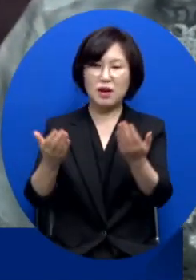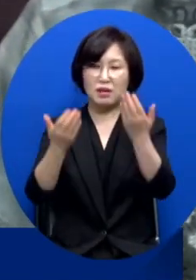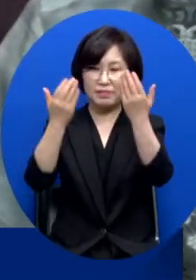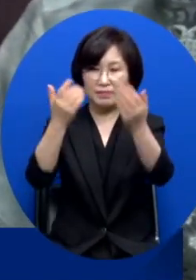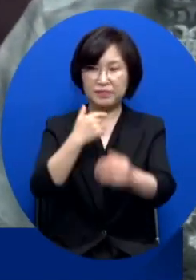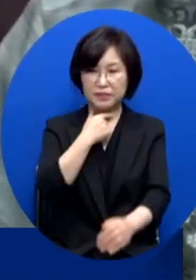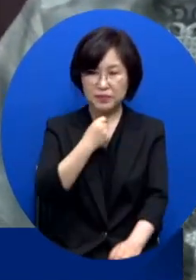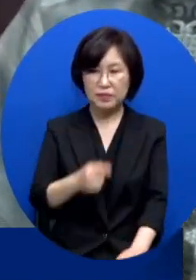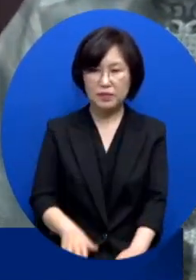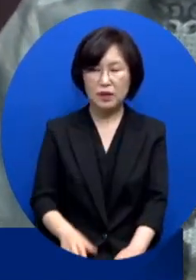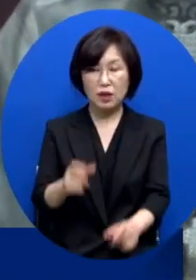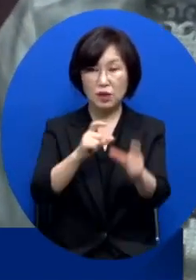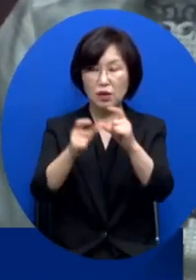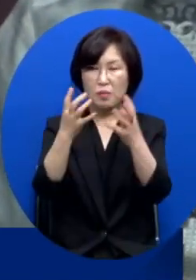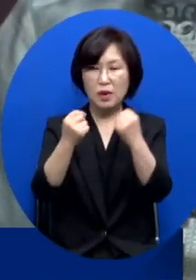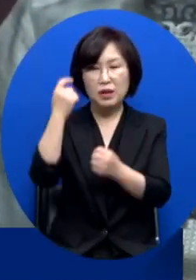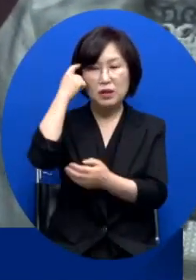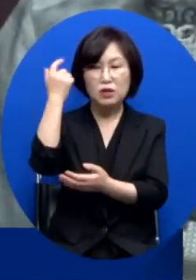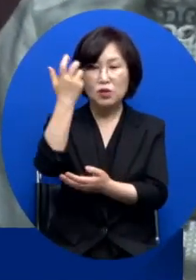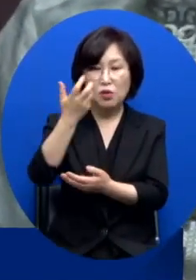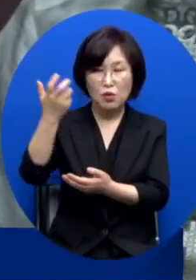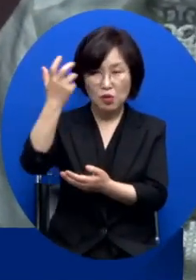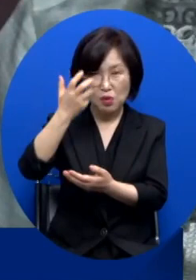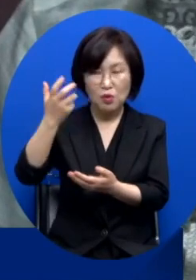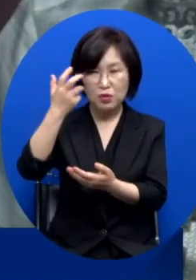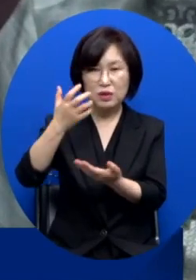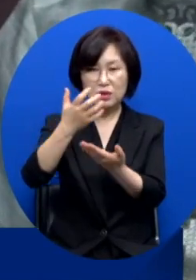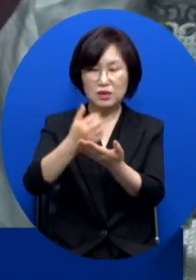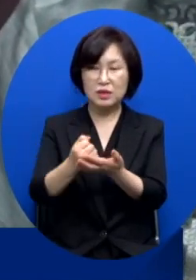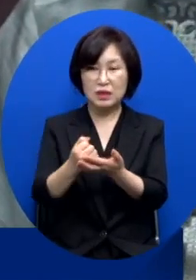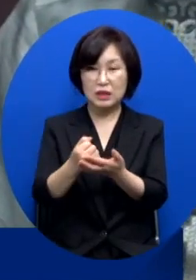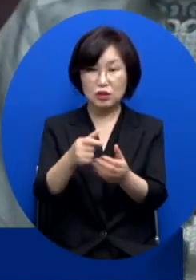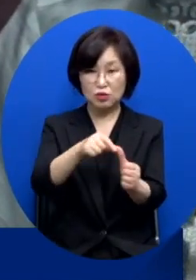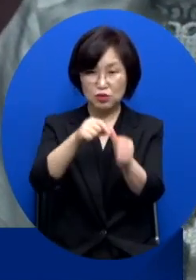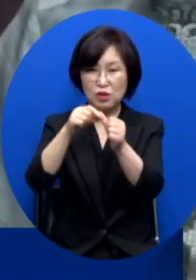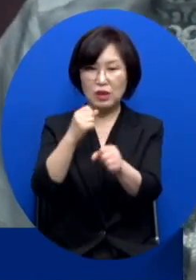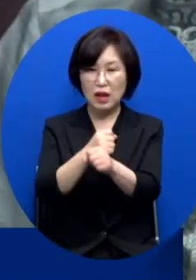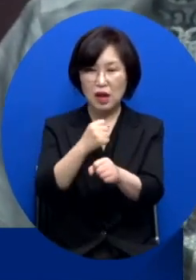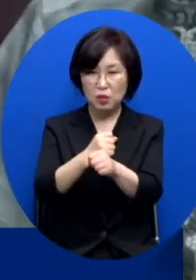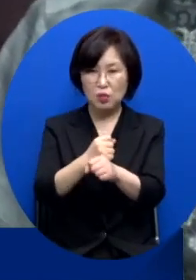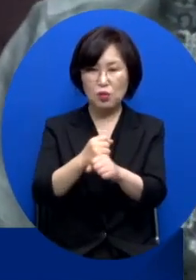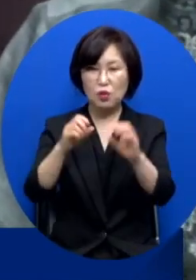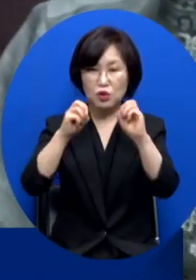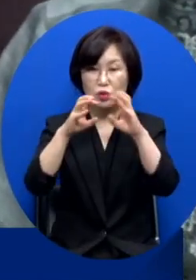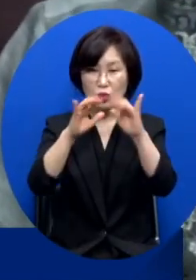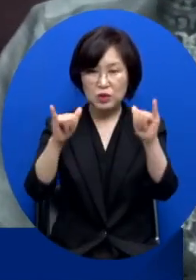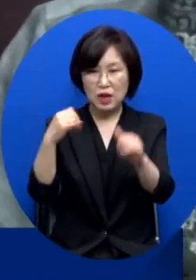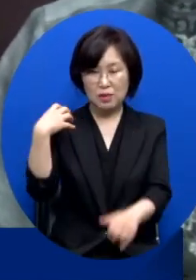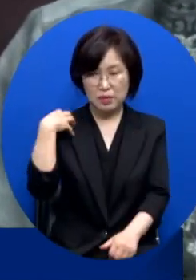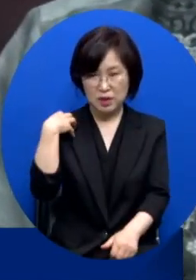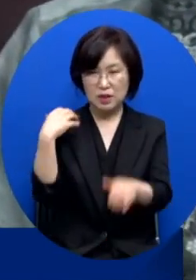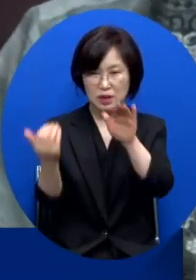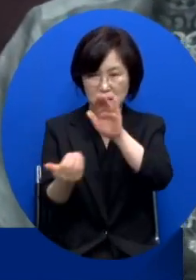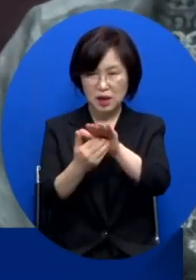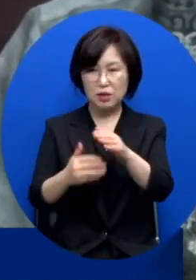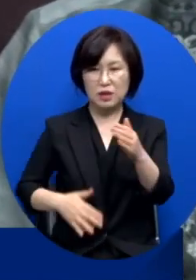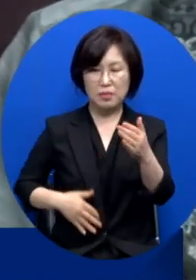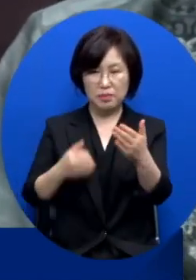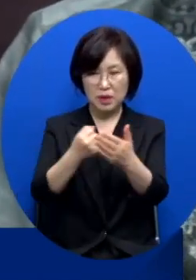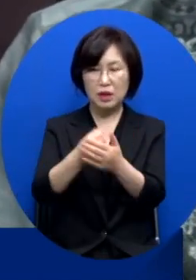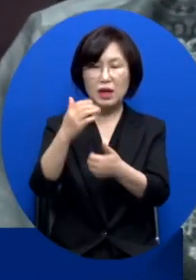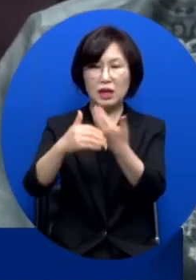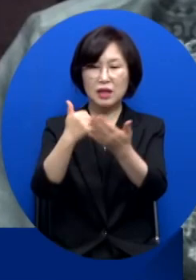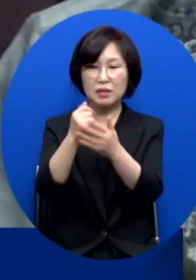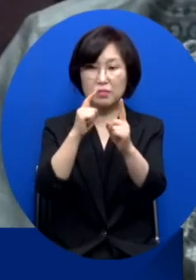I will fulfill my duty as international evangelist, and we're going to preach the word of